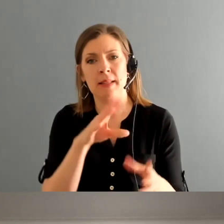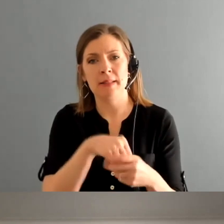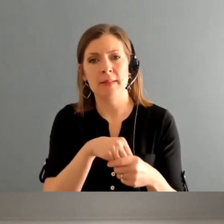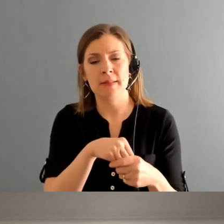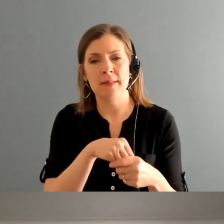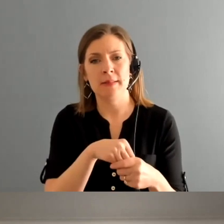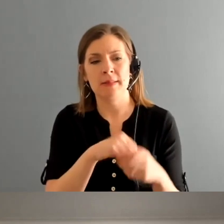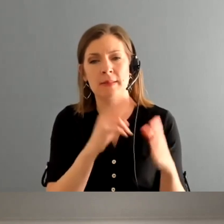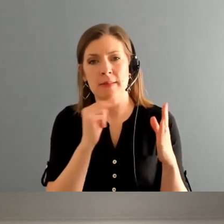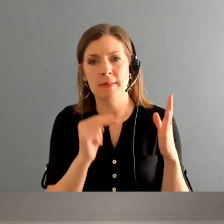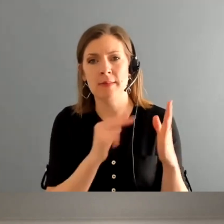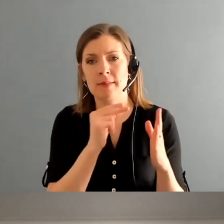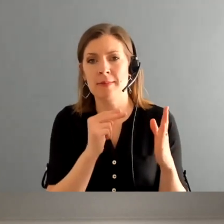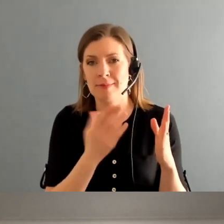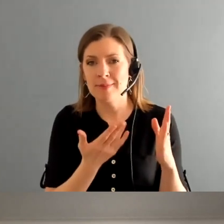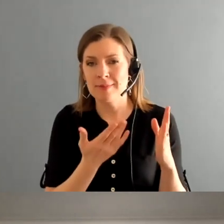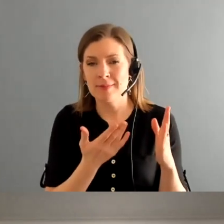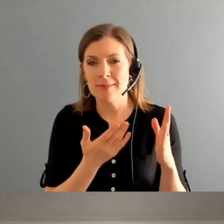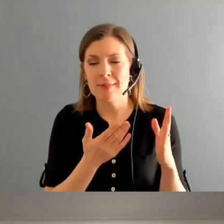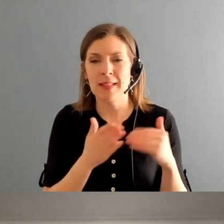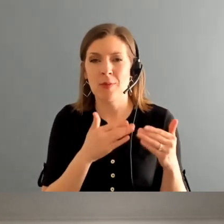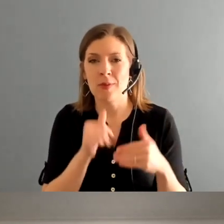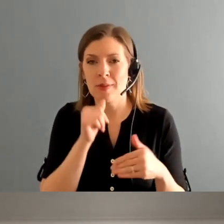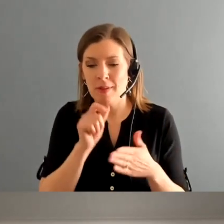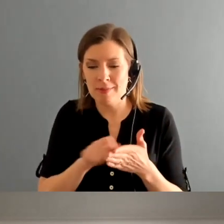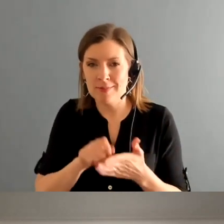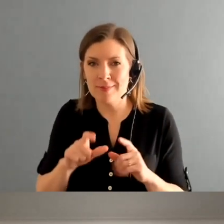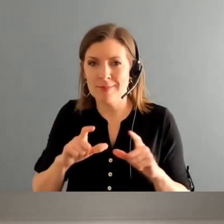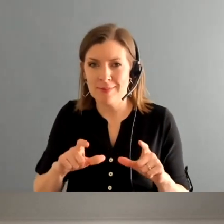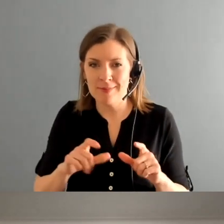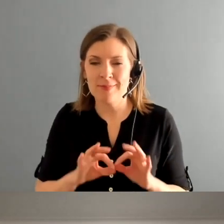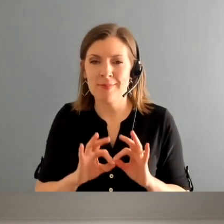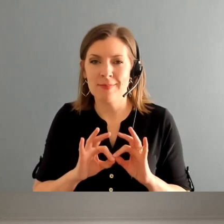not literally on the intentions of the maker.